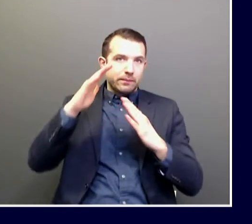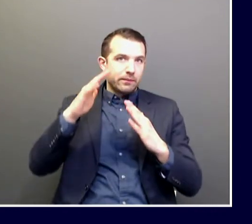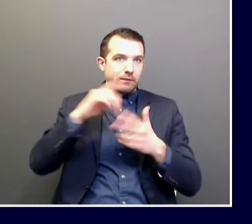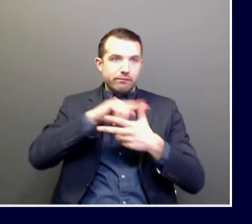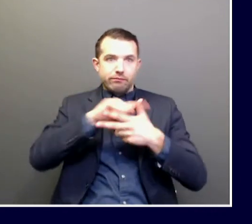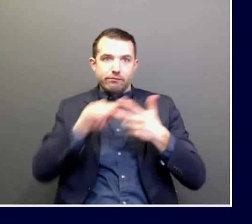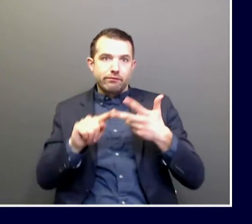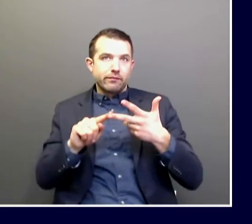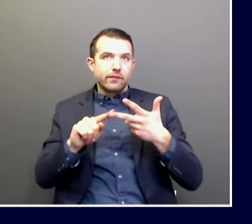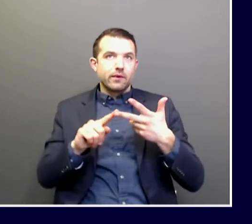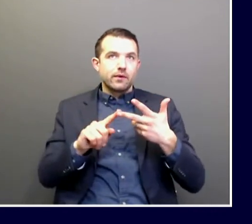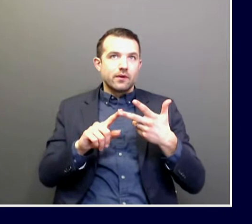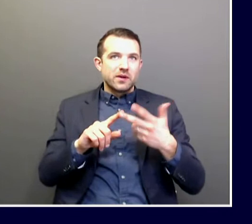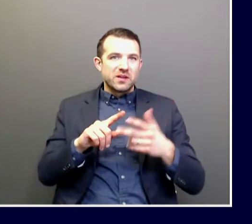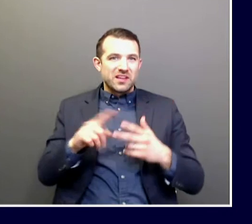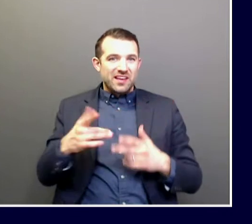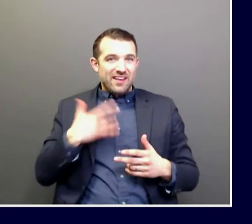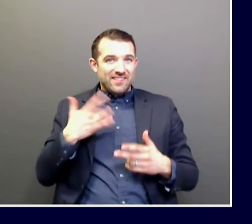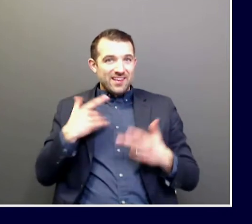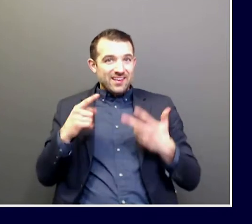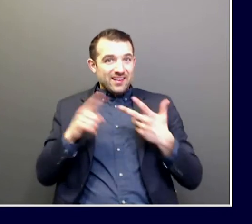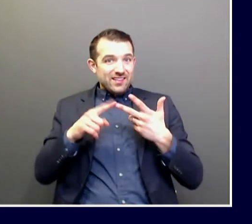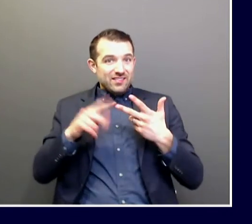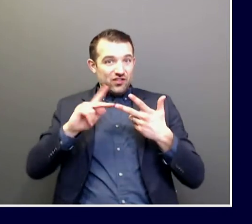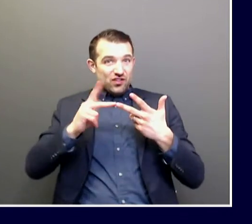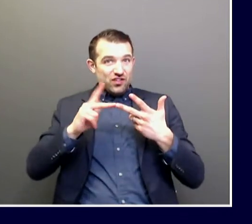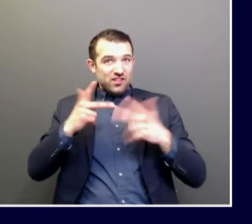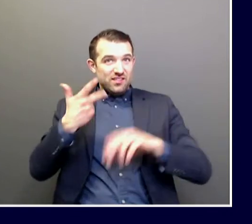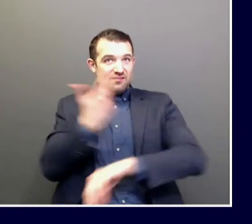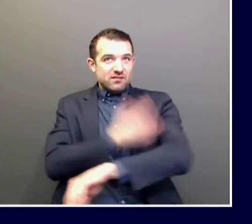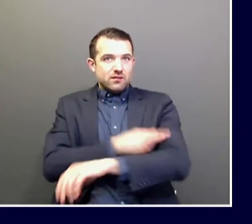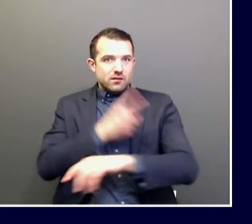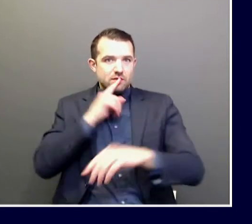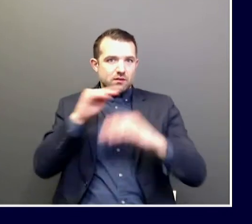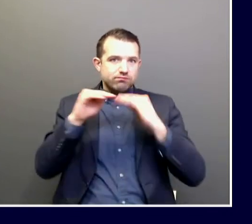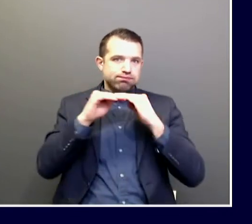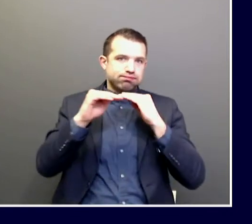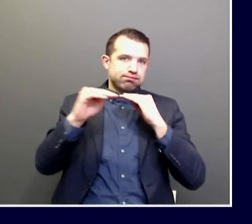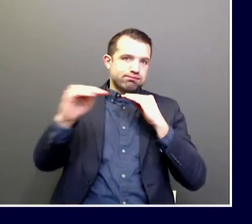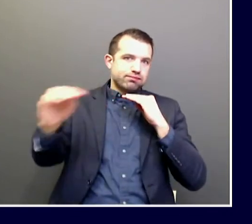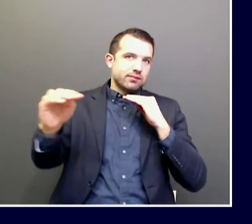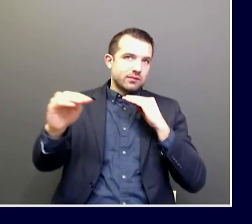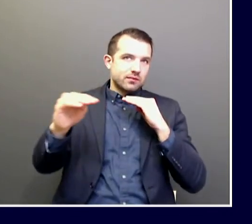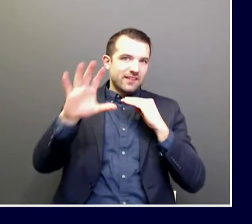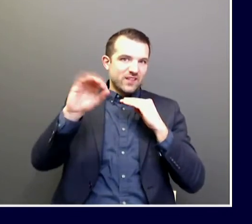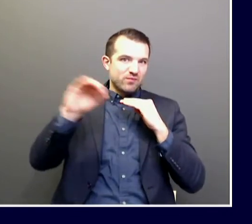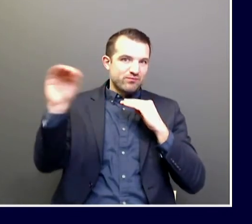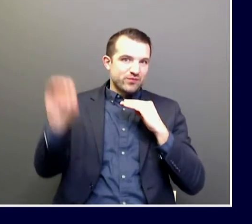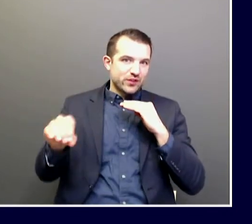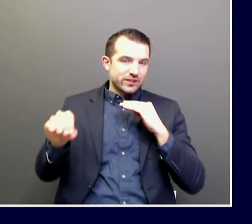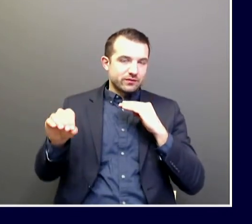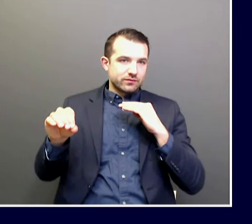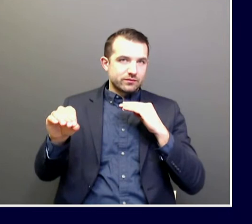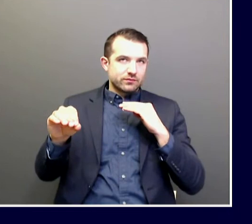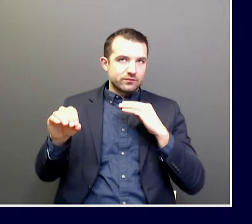over 50% of Mainers who got their initial shots and then got boosted? I wouldn't characterize it